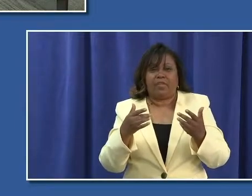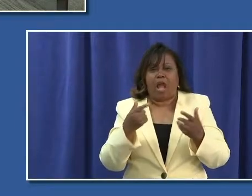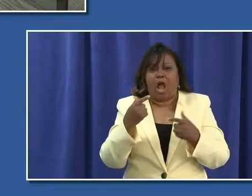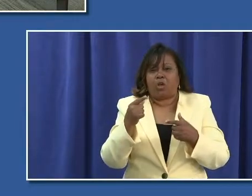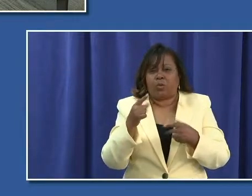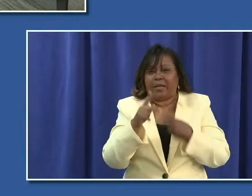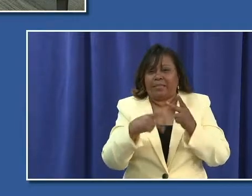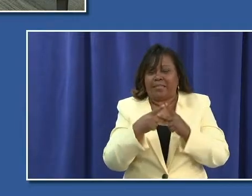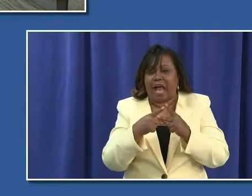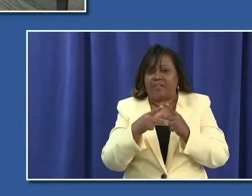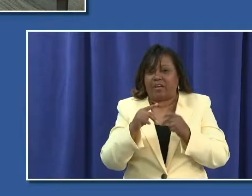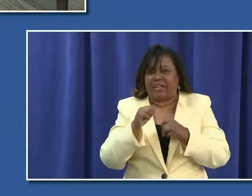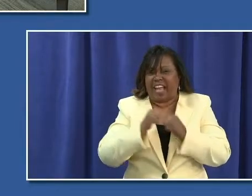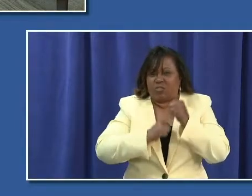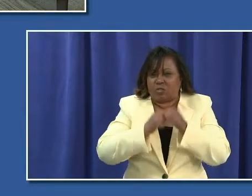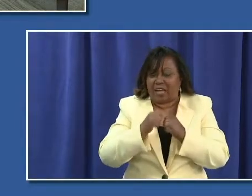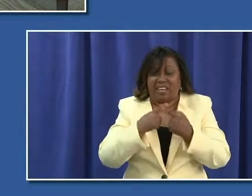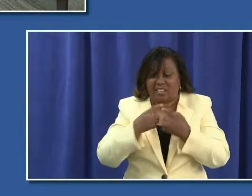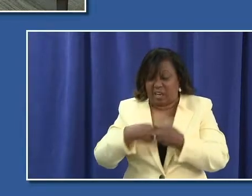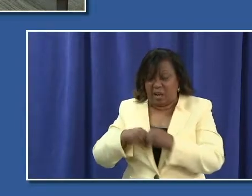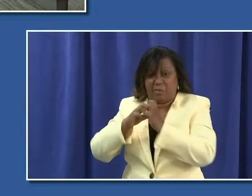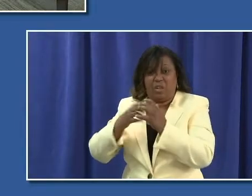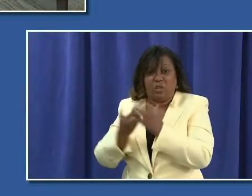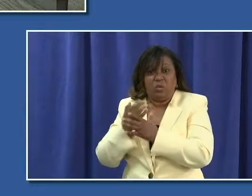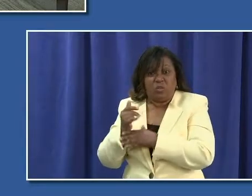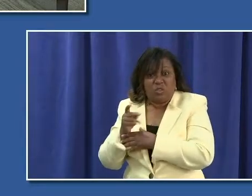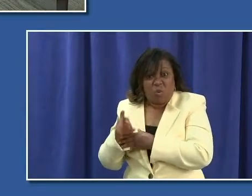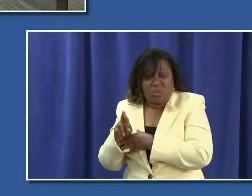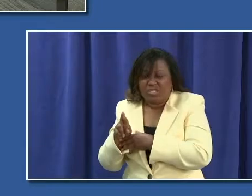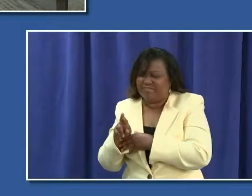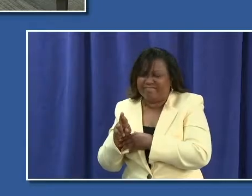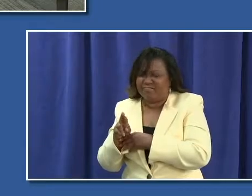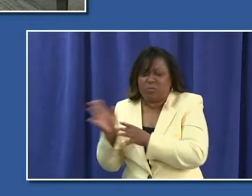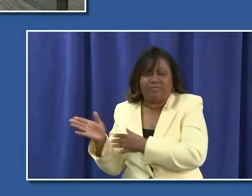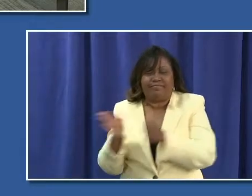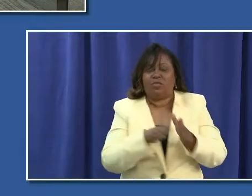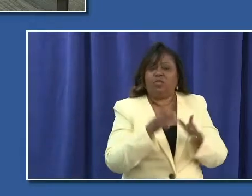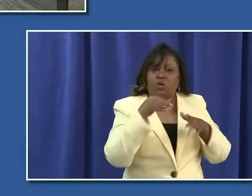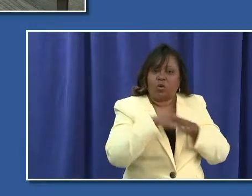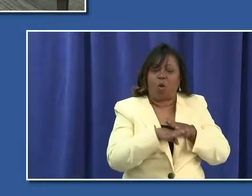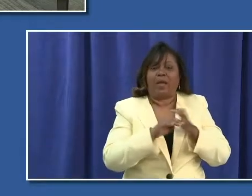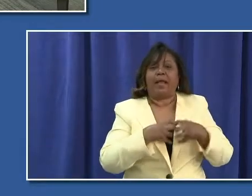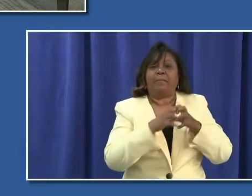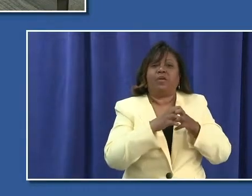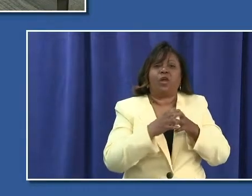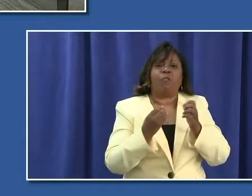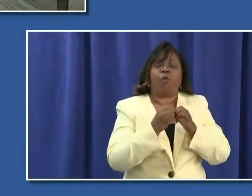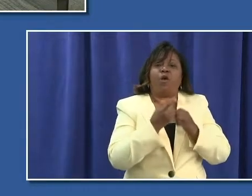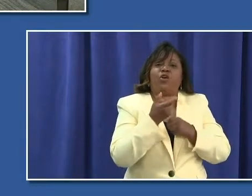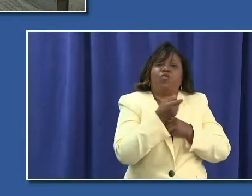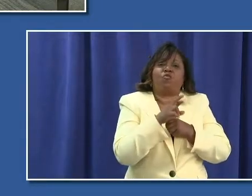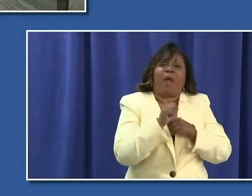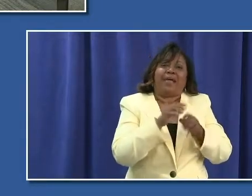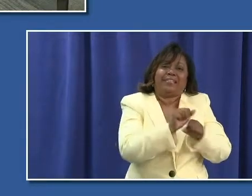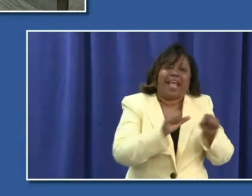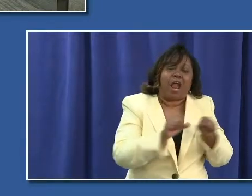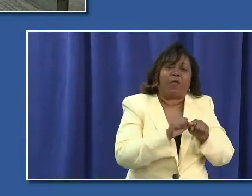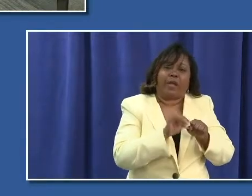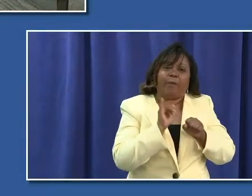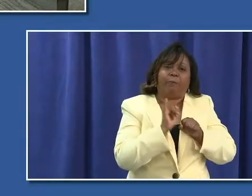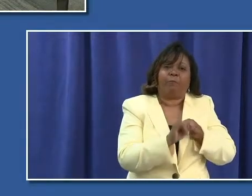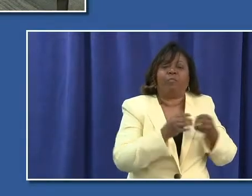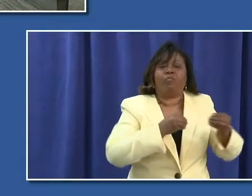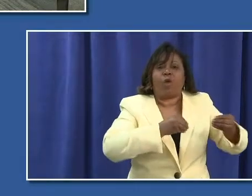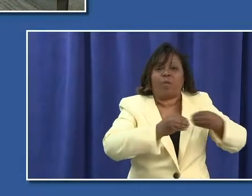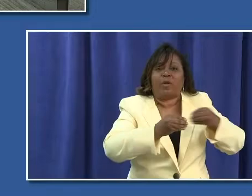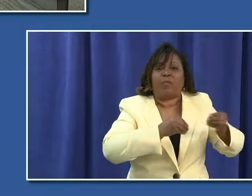green type of infrastructure on that. Instead of building new sewers in the street, we decided to go in and build and put in more grassy areas, put in